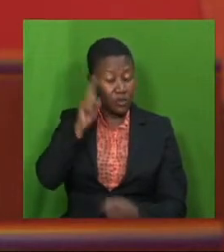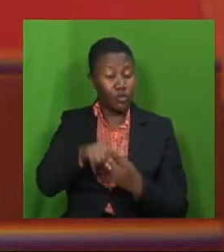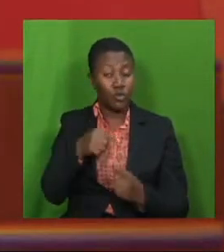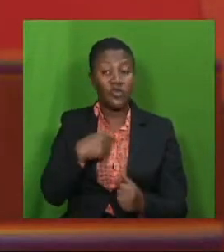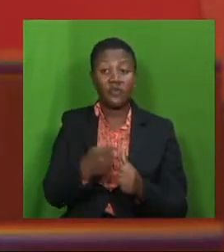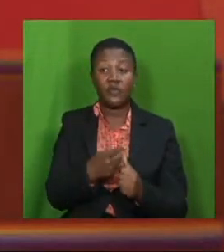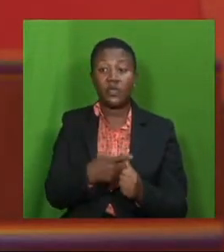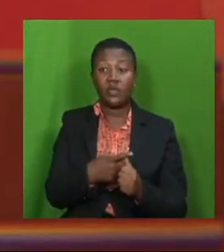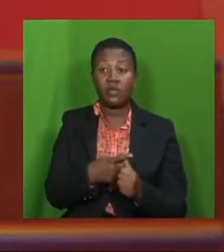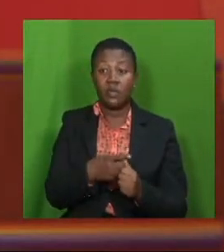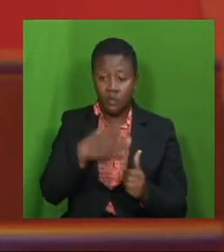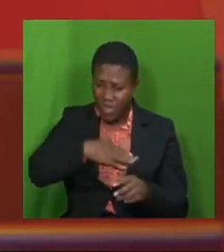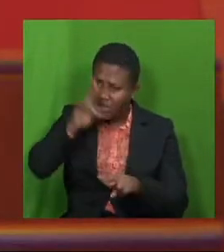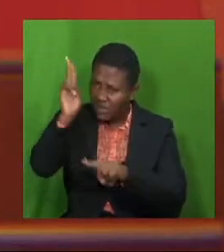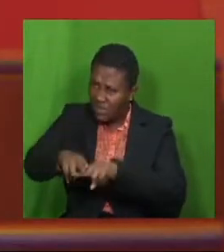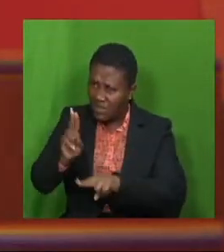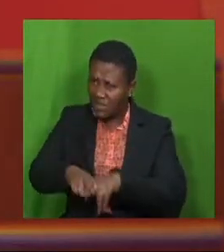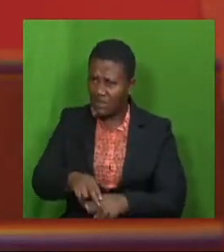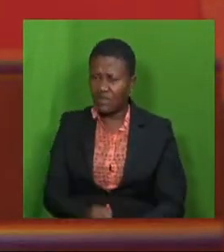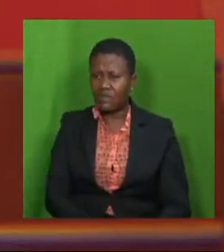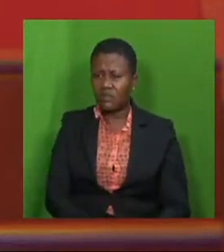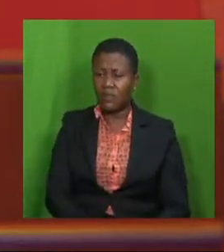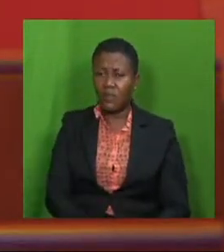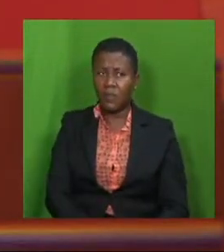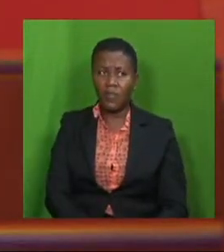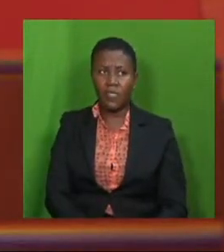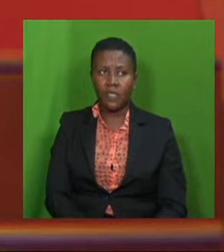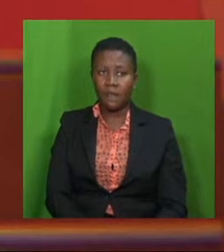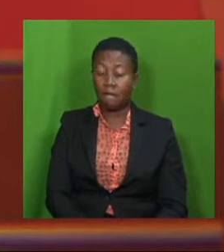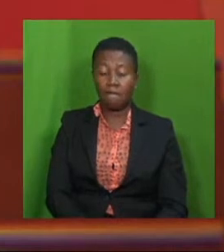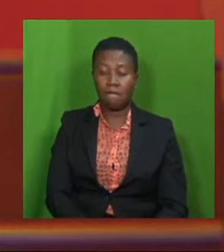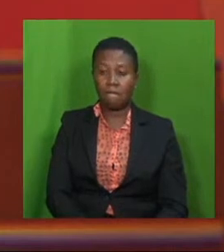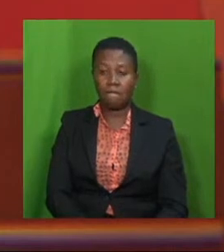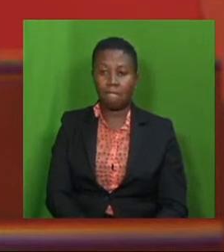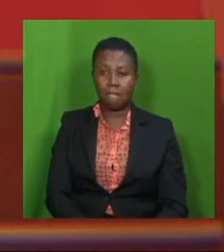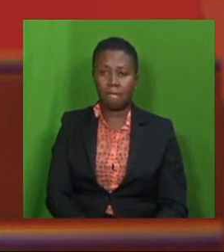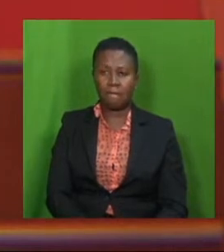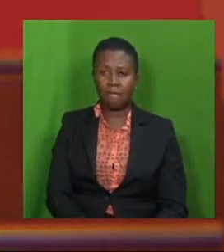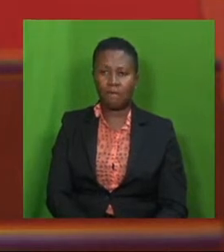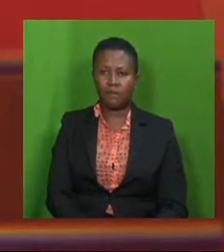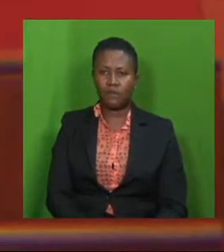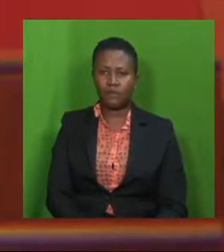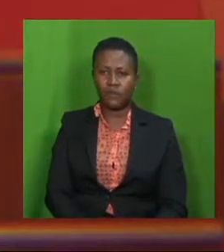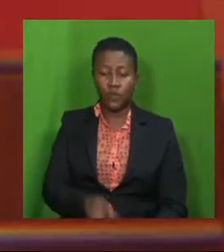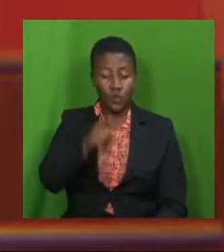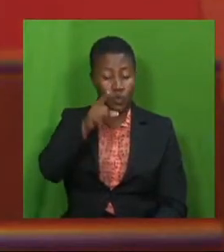Speaker, you have to hear me first. Will you resume your seat? Mr. Speaker, we heard you in silence. Please,